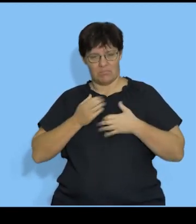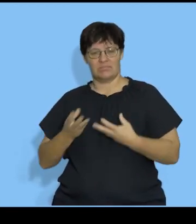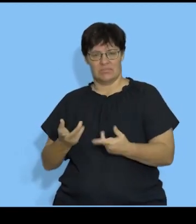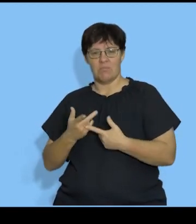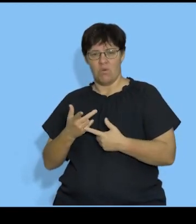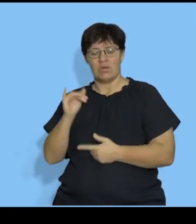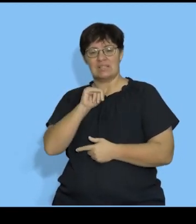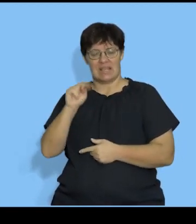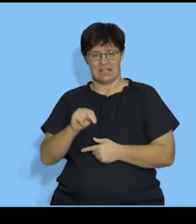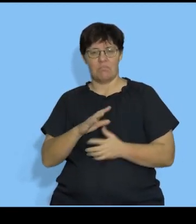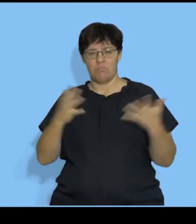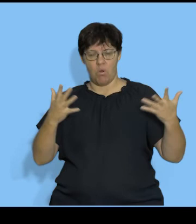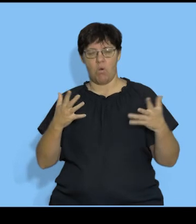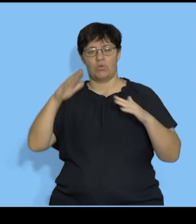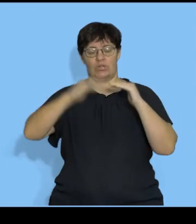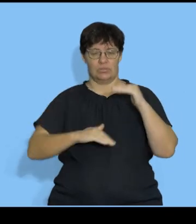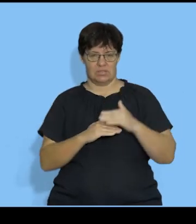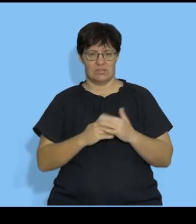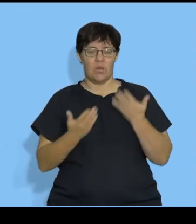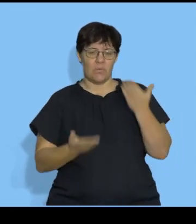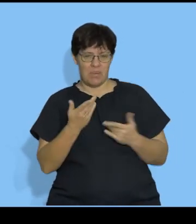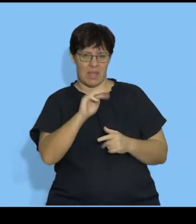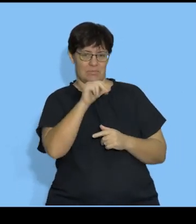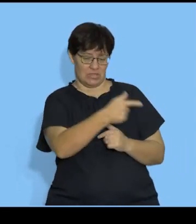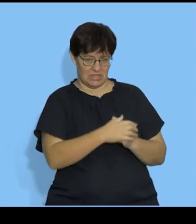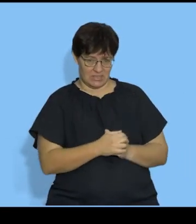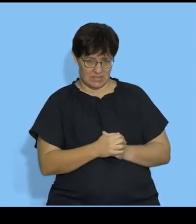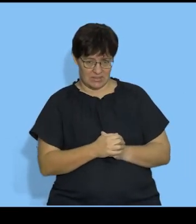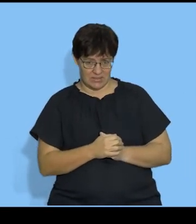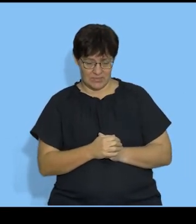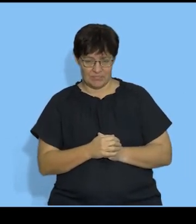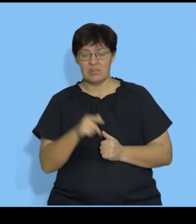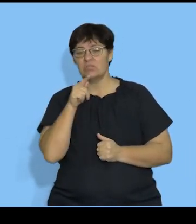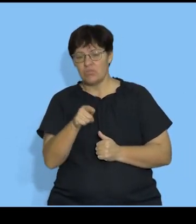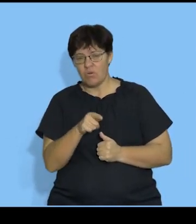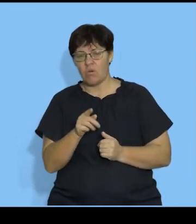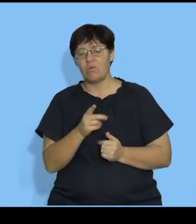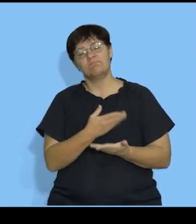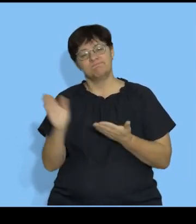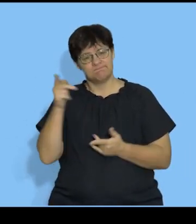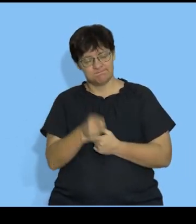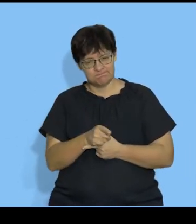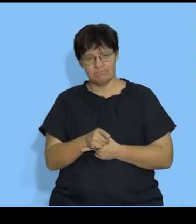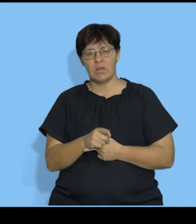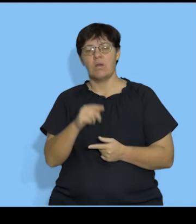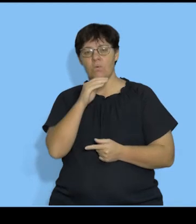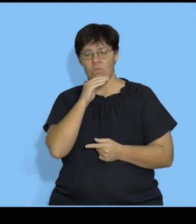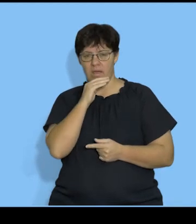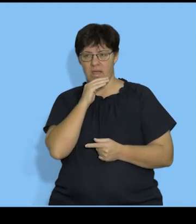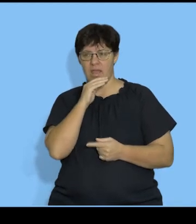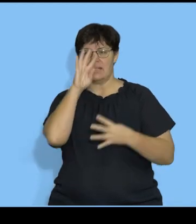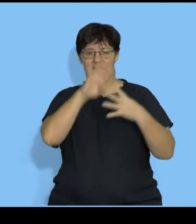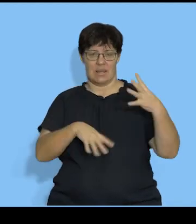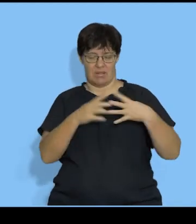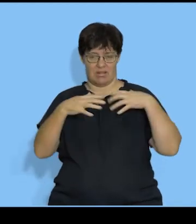a stronger reducing agent compared to magnesium. So instead of using these displacement reactions to actually establish the order table